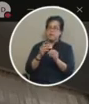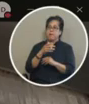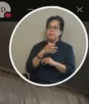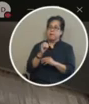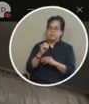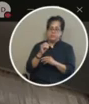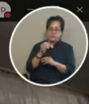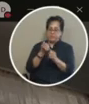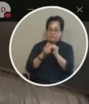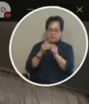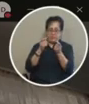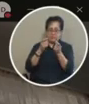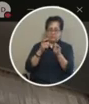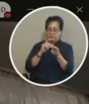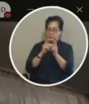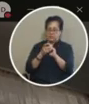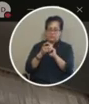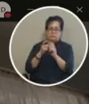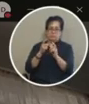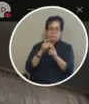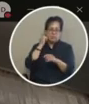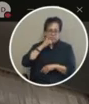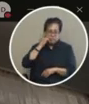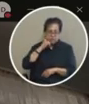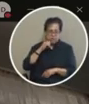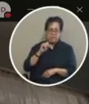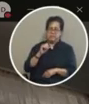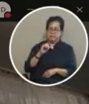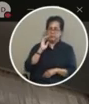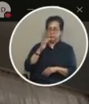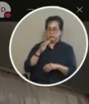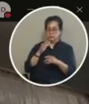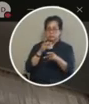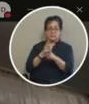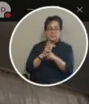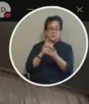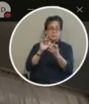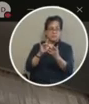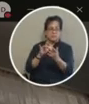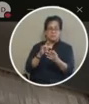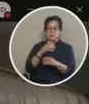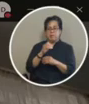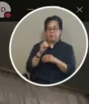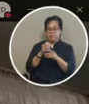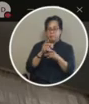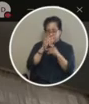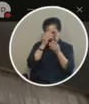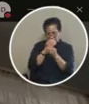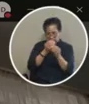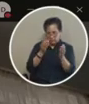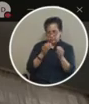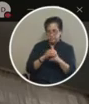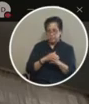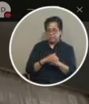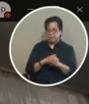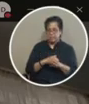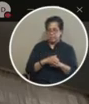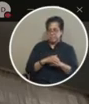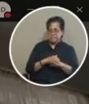happen on a day-to-day basis, almost by the hour, and so we'll continue to stay in touch with them and then keep you all updated of what we hear from them, from the